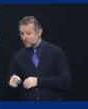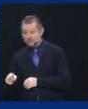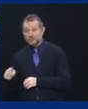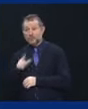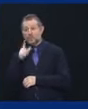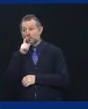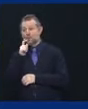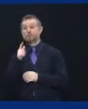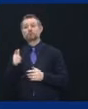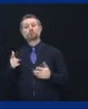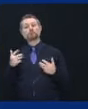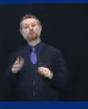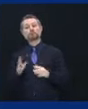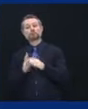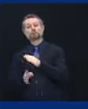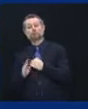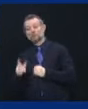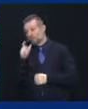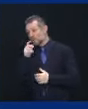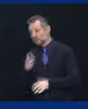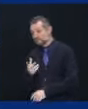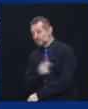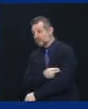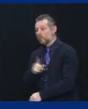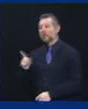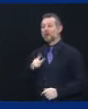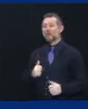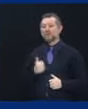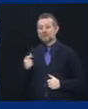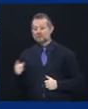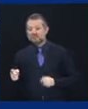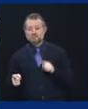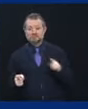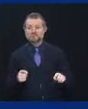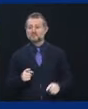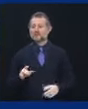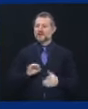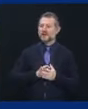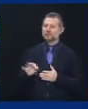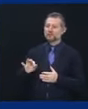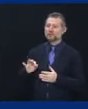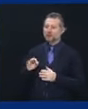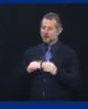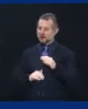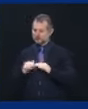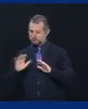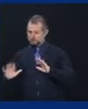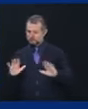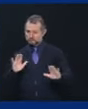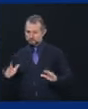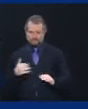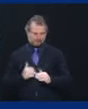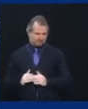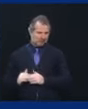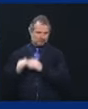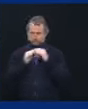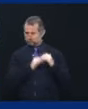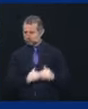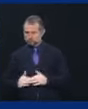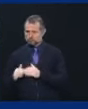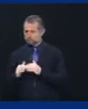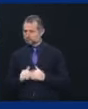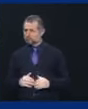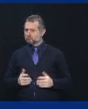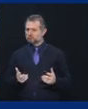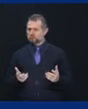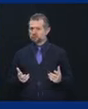the vaccinations to make sure that county by county there's parity and equity. And we haven't seen any significant issues